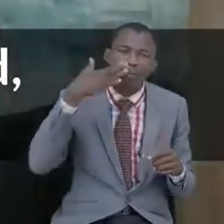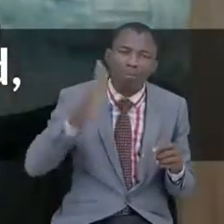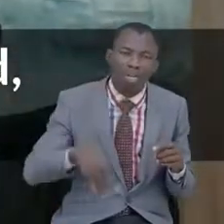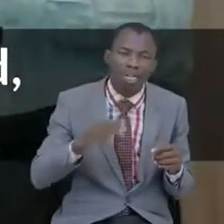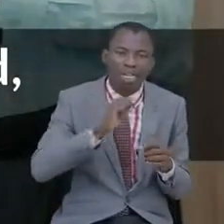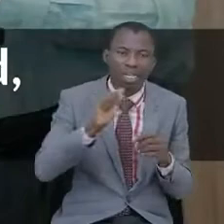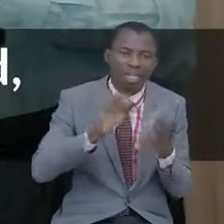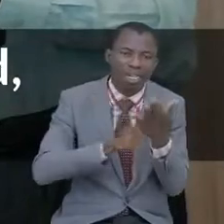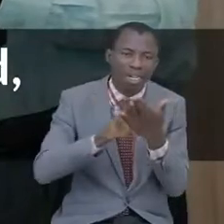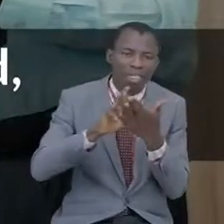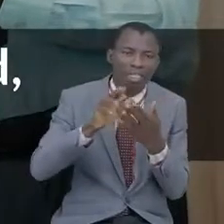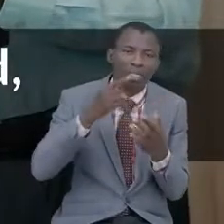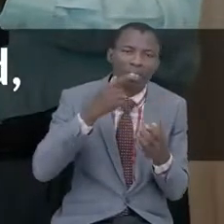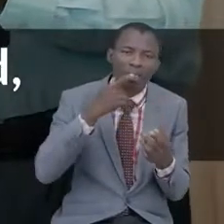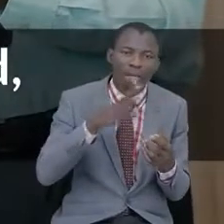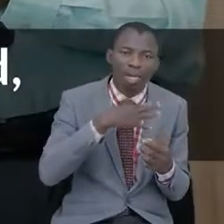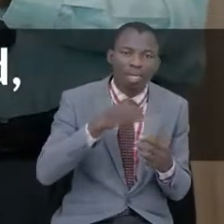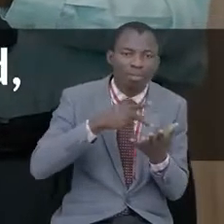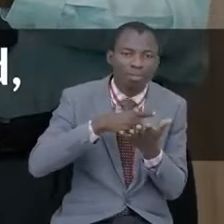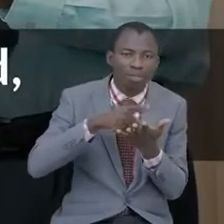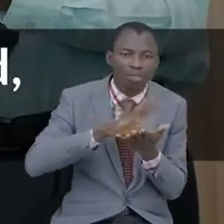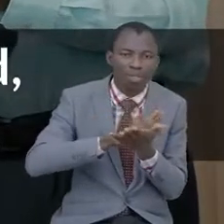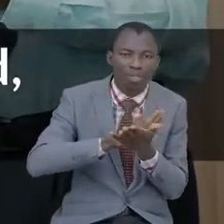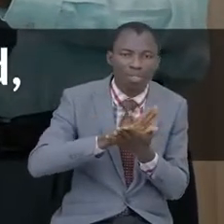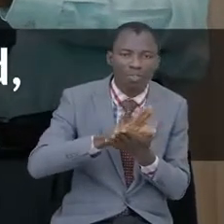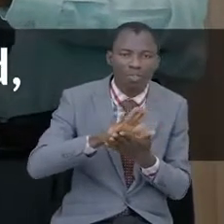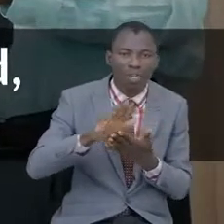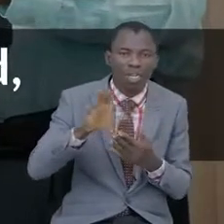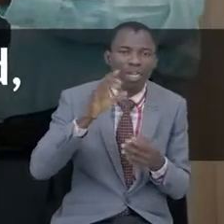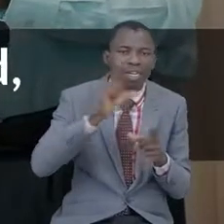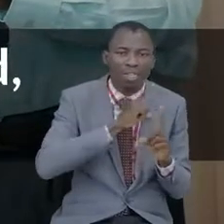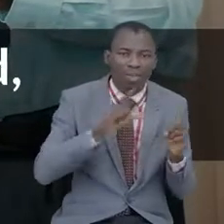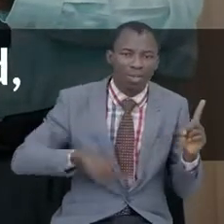tongue and purify, Lord, create.